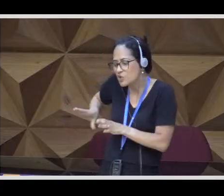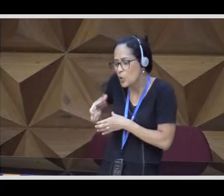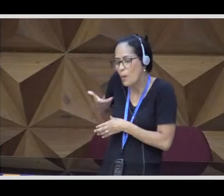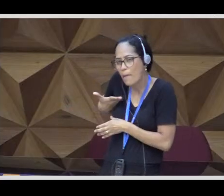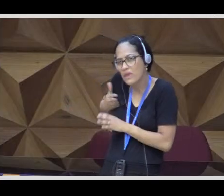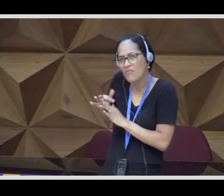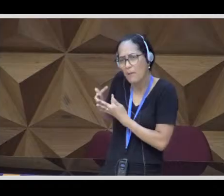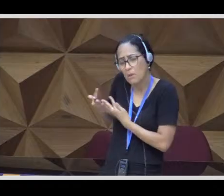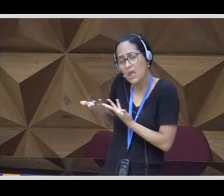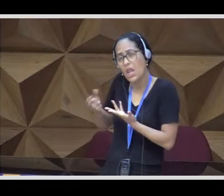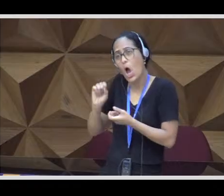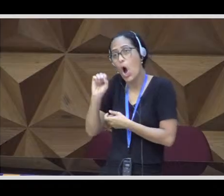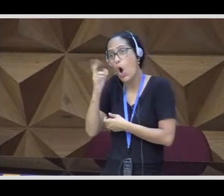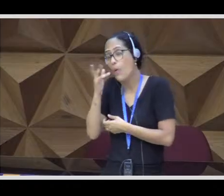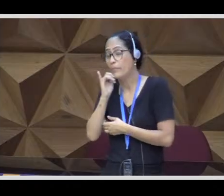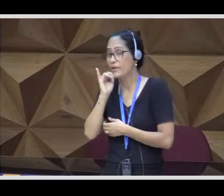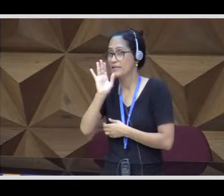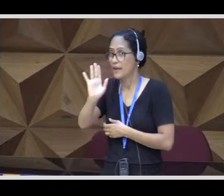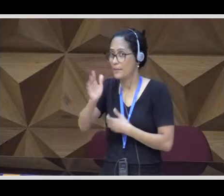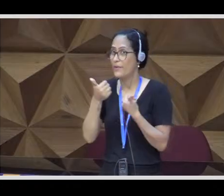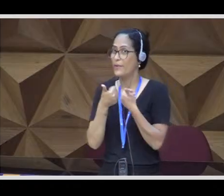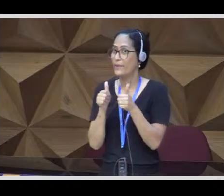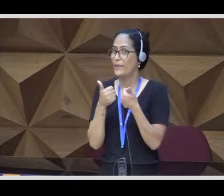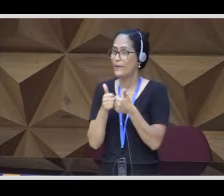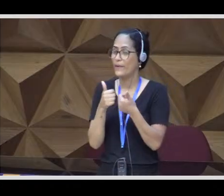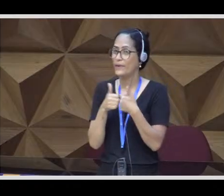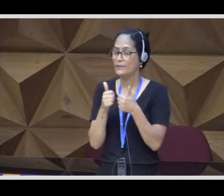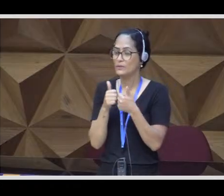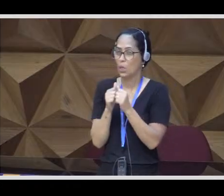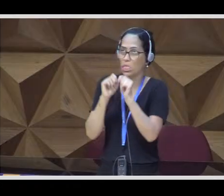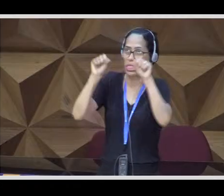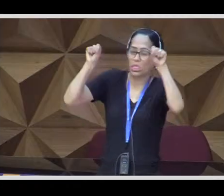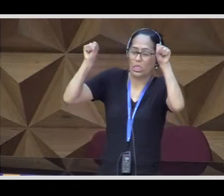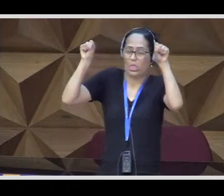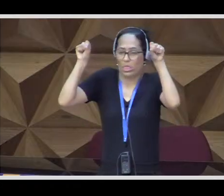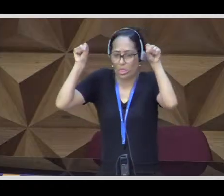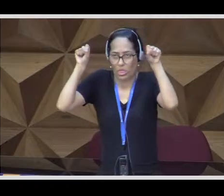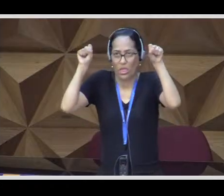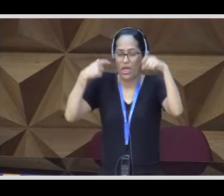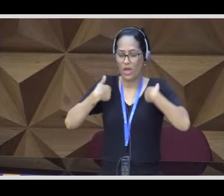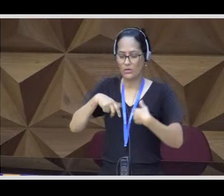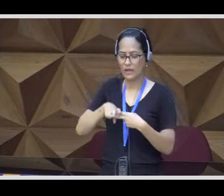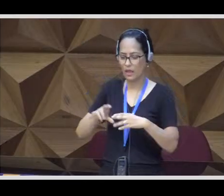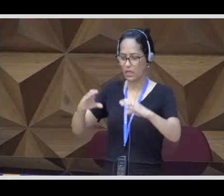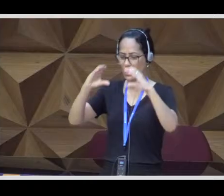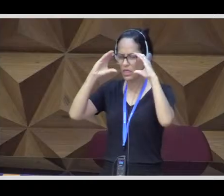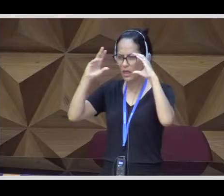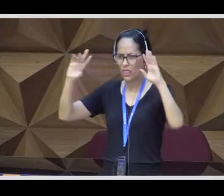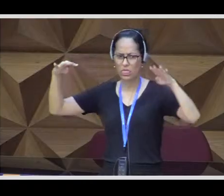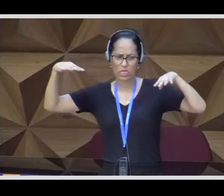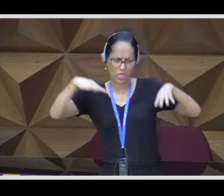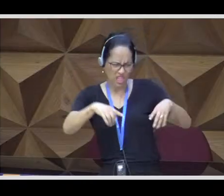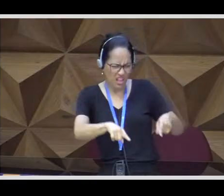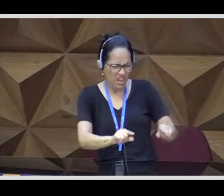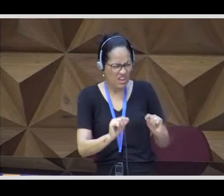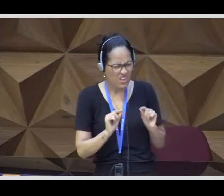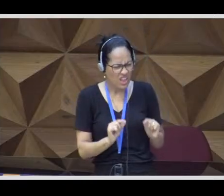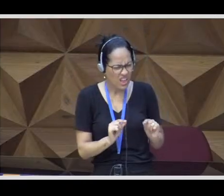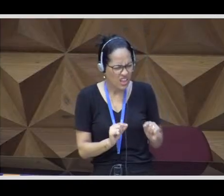people I don't know, then they might think, well, what is that guy doing? That's completely crazy. Or I might think, oh, I don't want to do those kind of things because that's